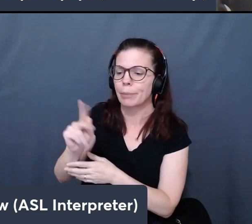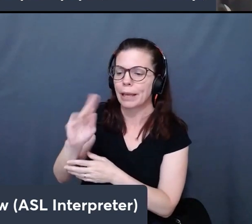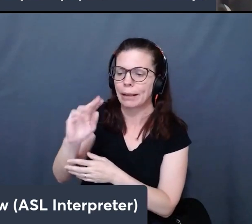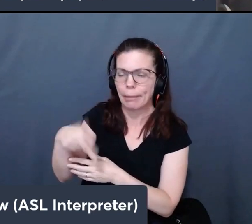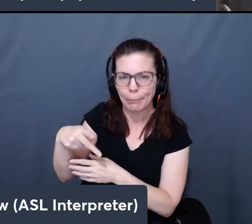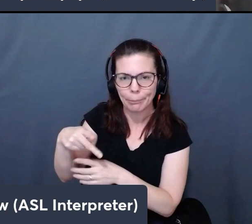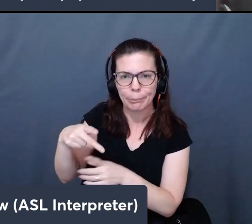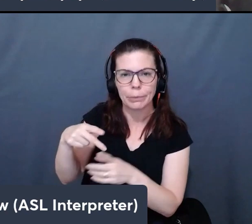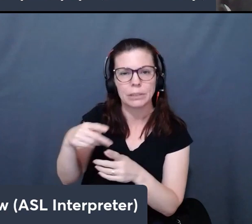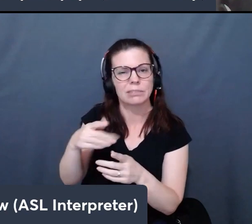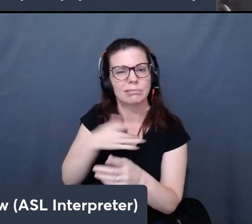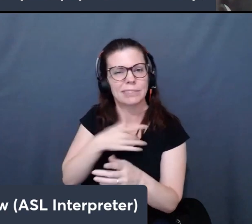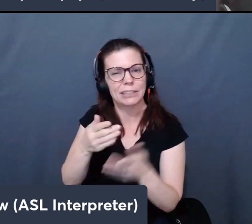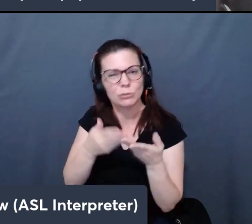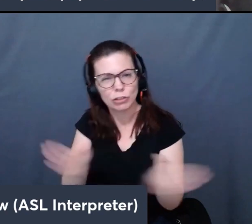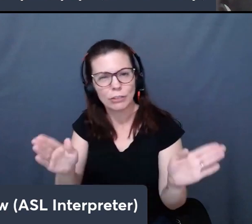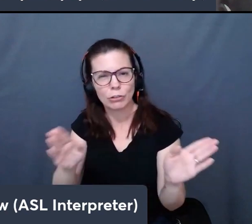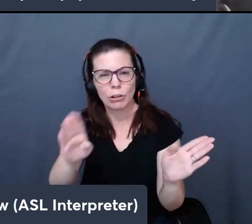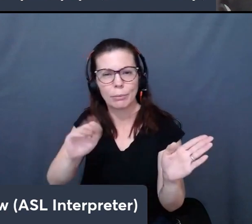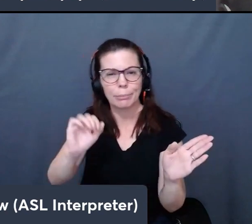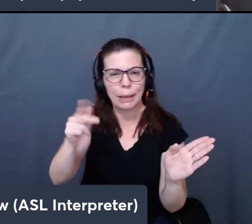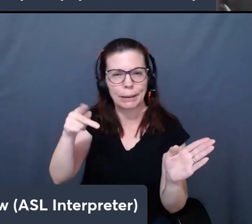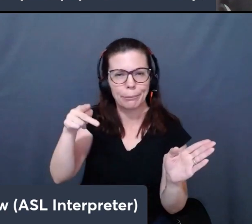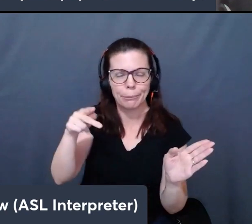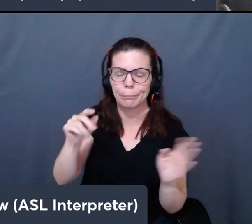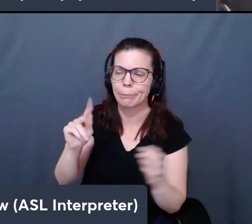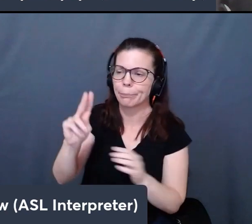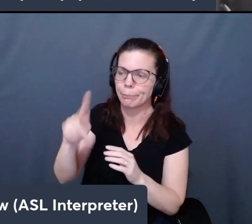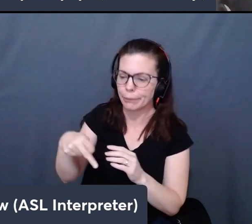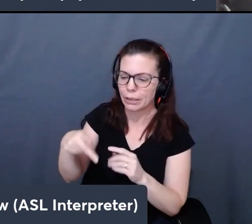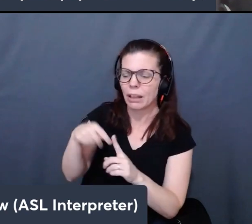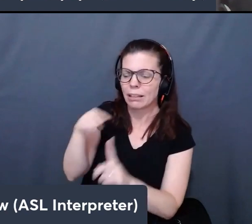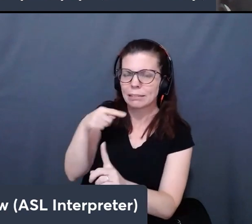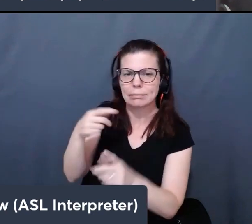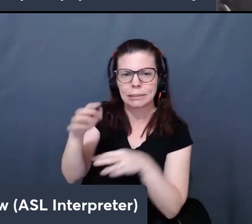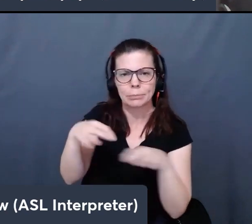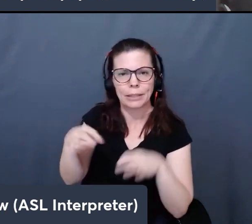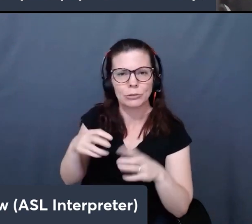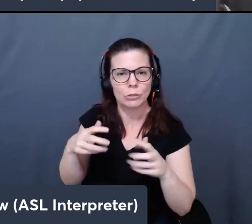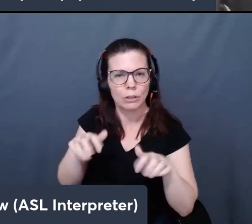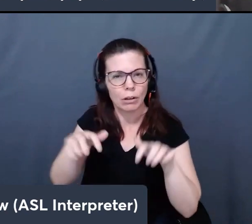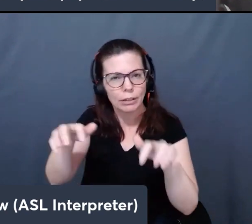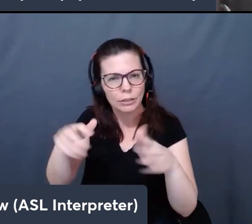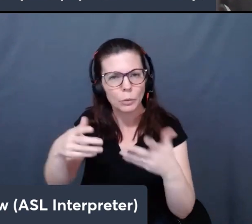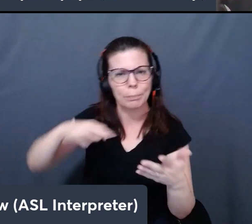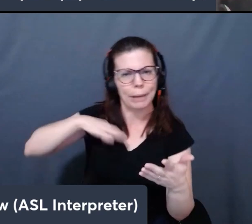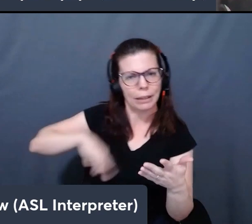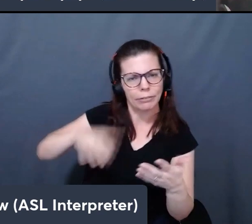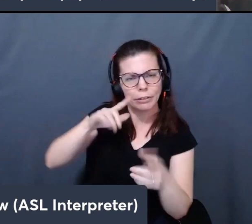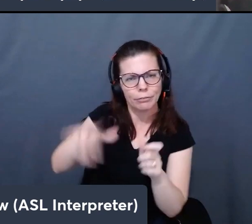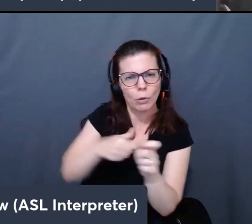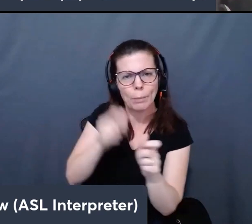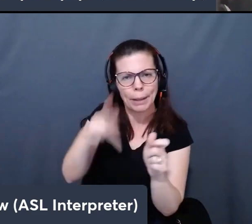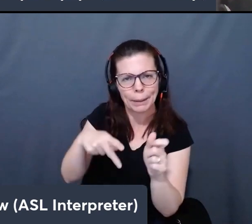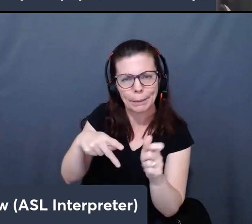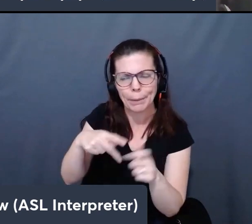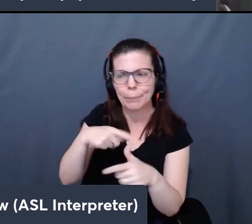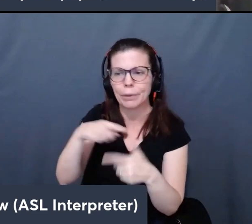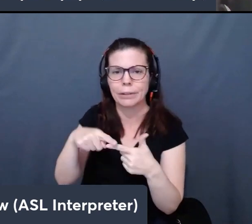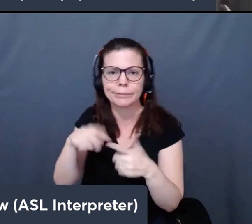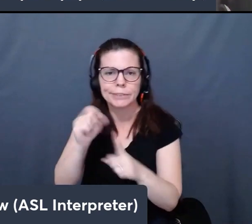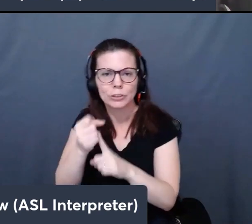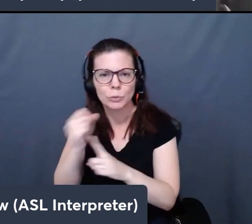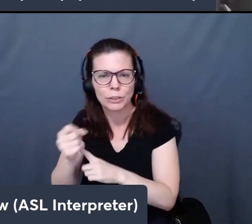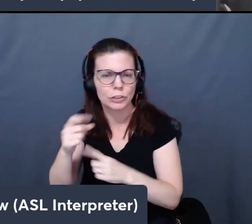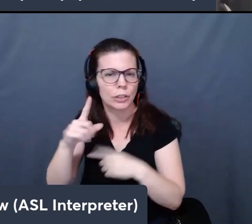in general, and tell our audience a little bit about it. Some of the benefits, obviously, for backups, but the use cases and when to take